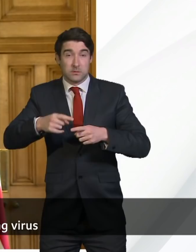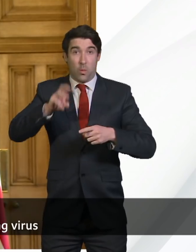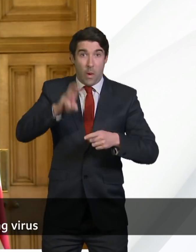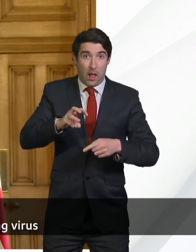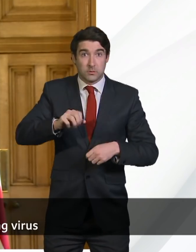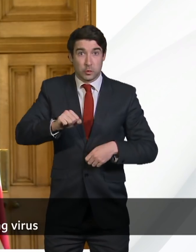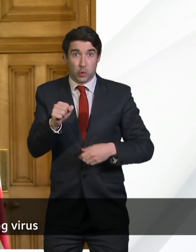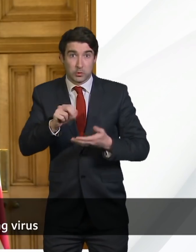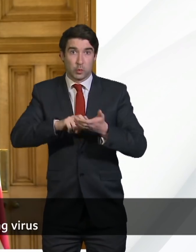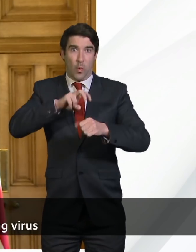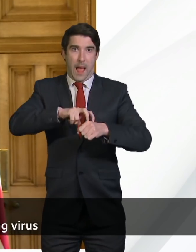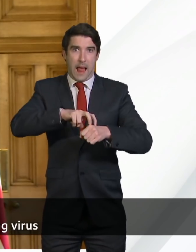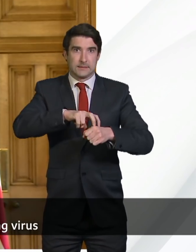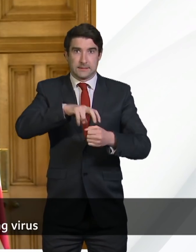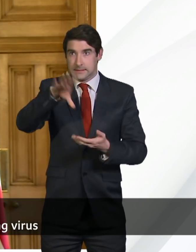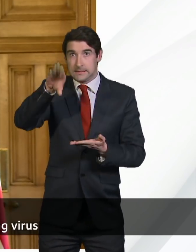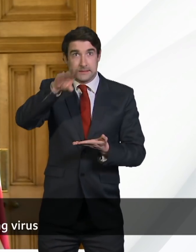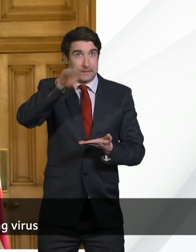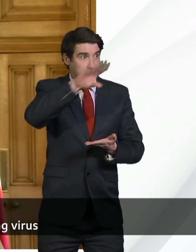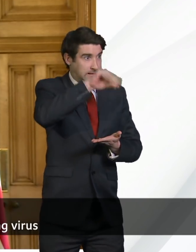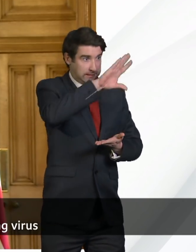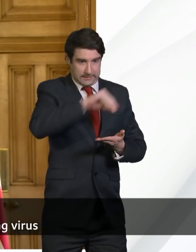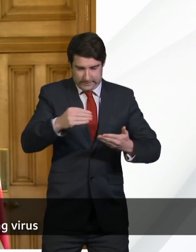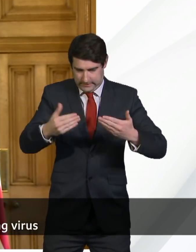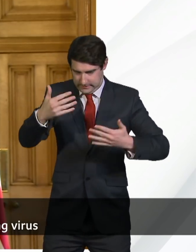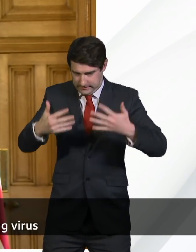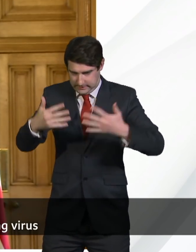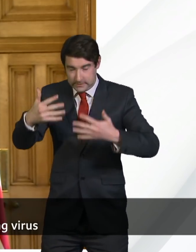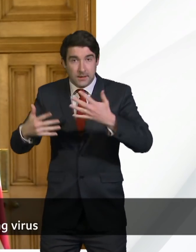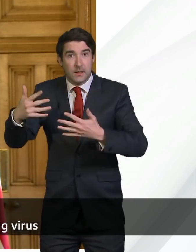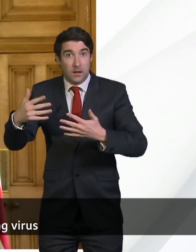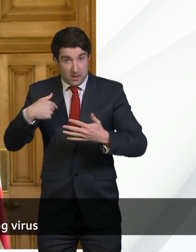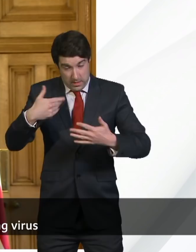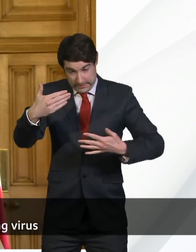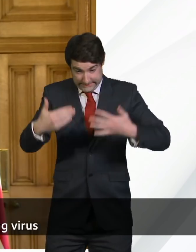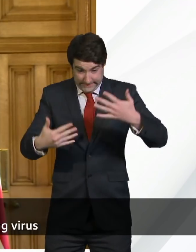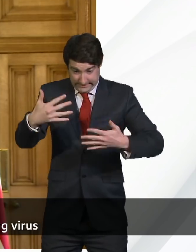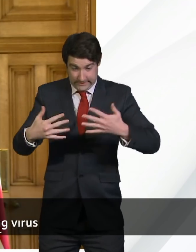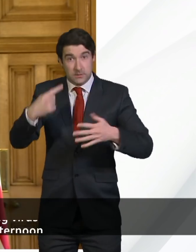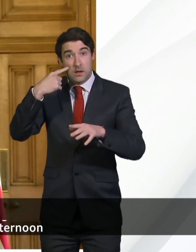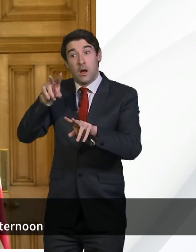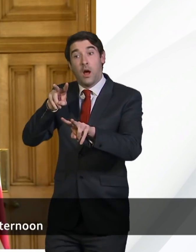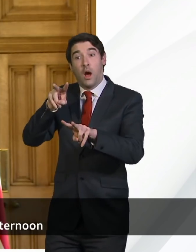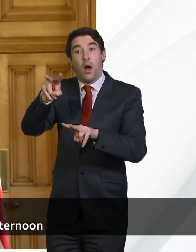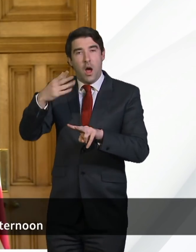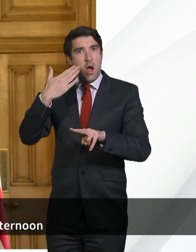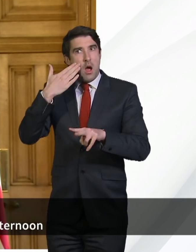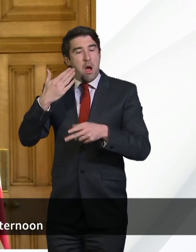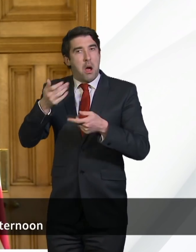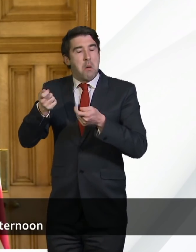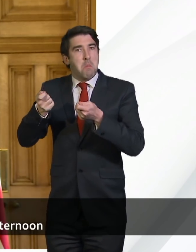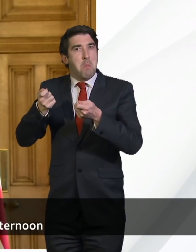place. Now, while the early signs suggest that they are having the impact that we need to see, it's too early to say